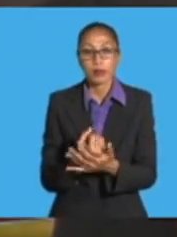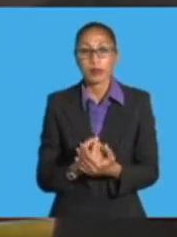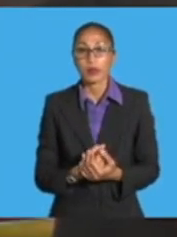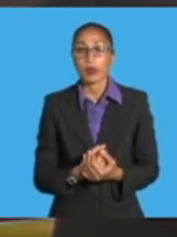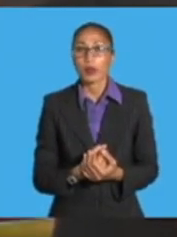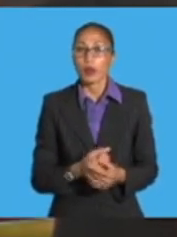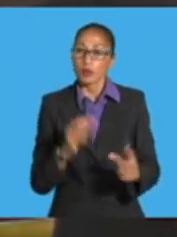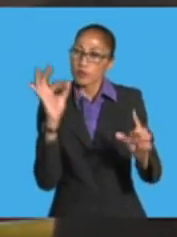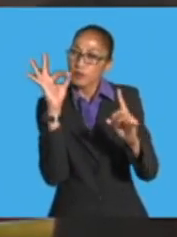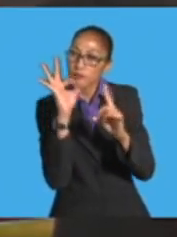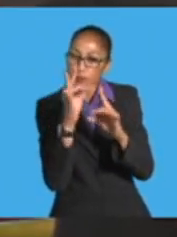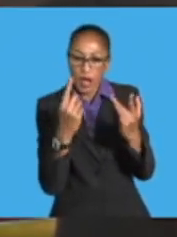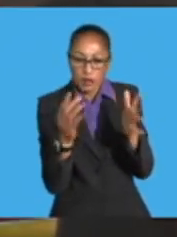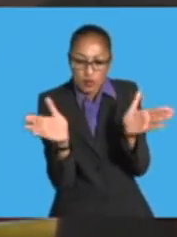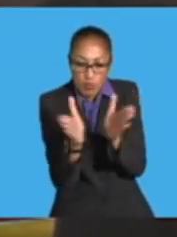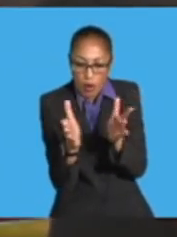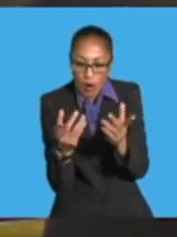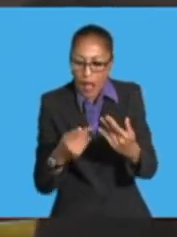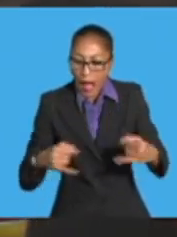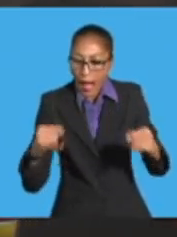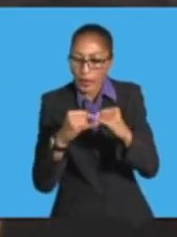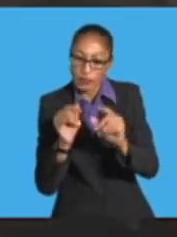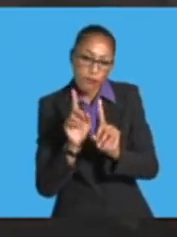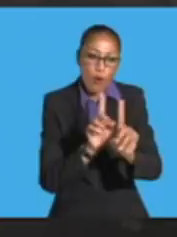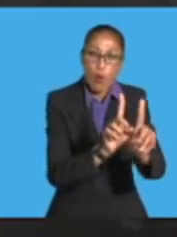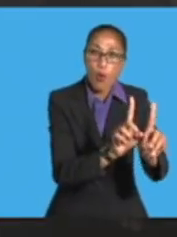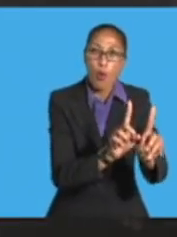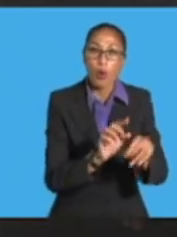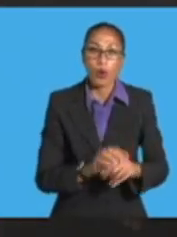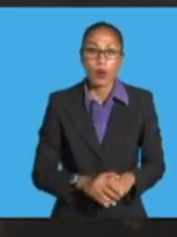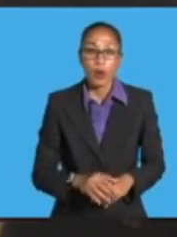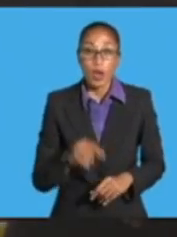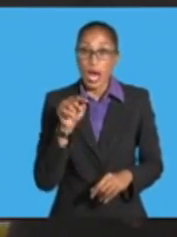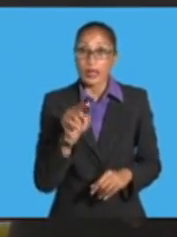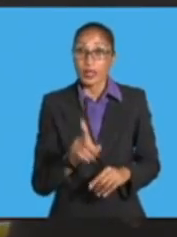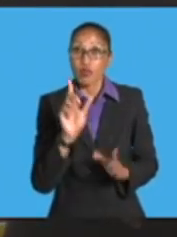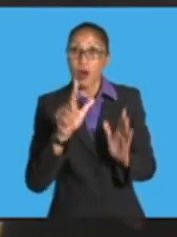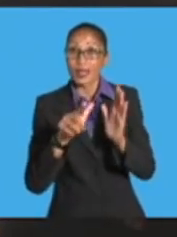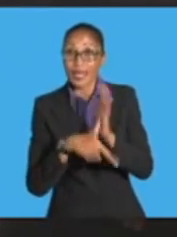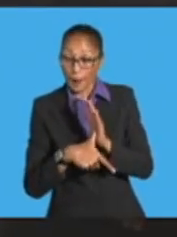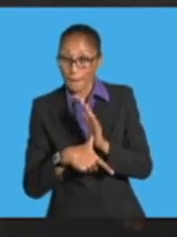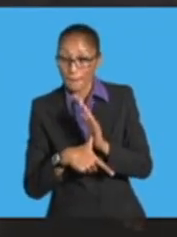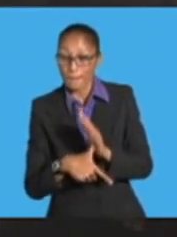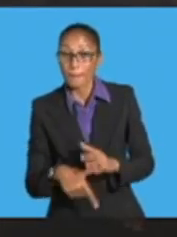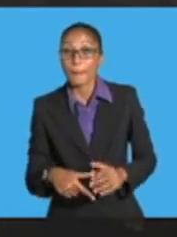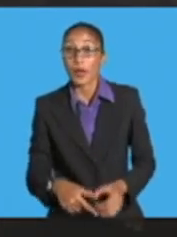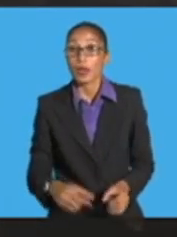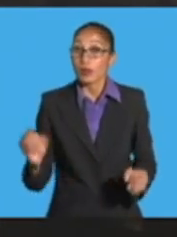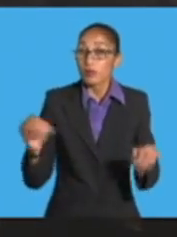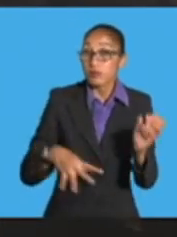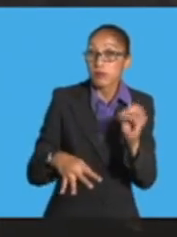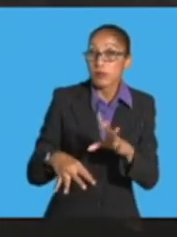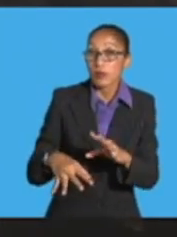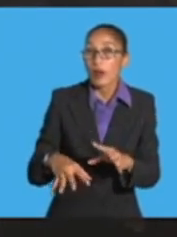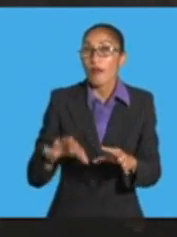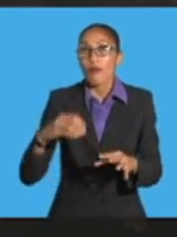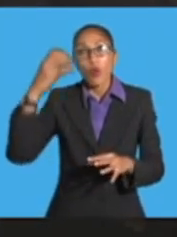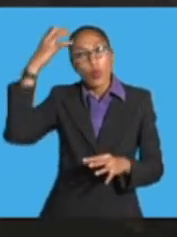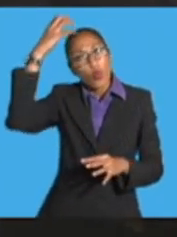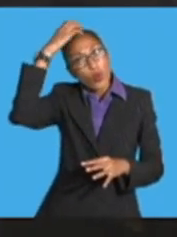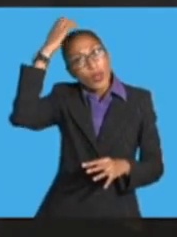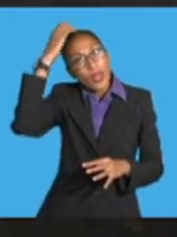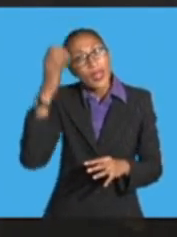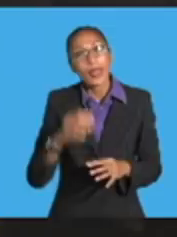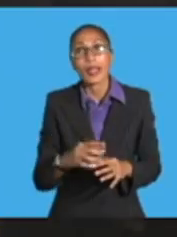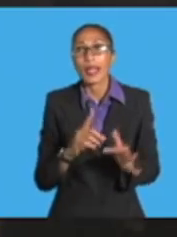Pacific nations and small island states to follow suit. This one-time contribution will help to create 4 Queen Elizabeth Commonwealth